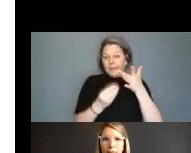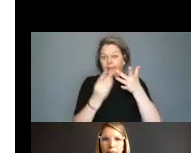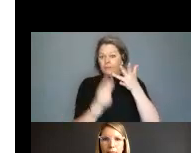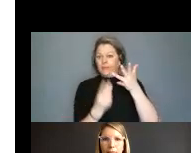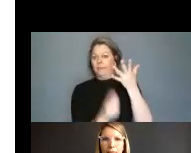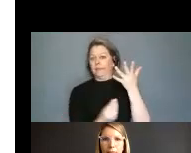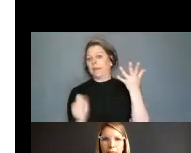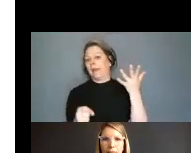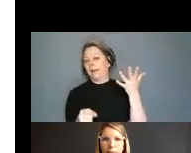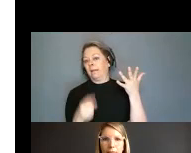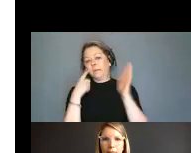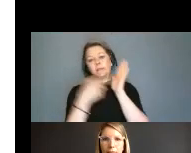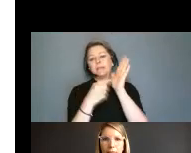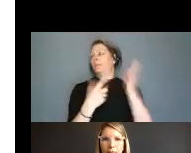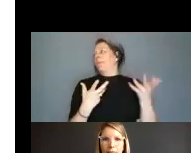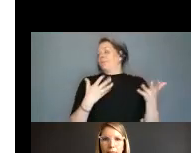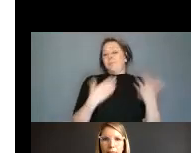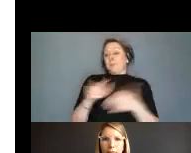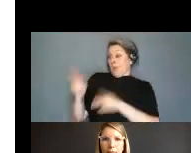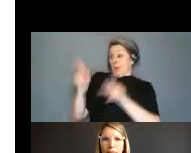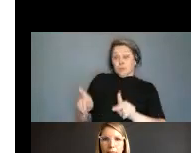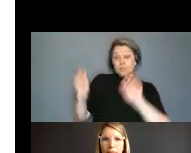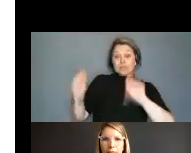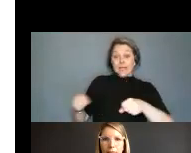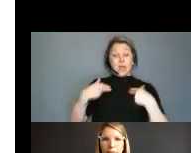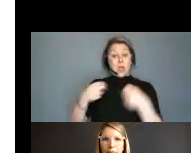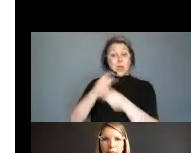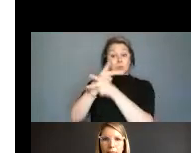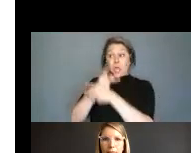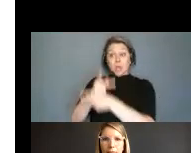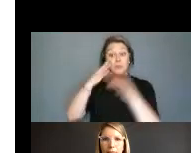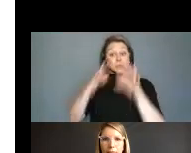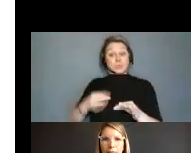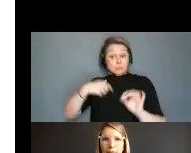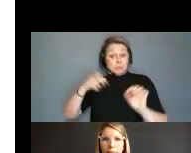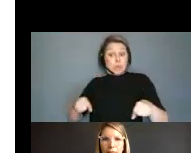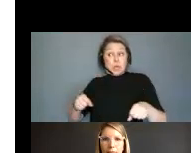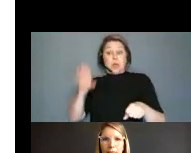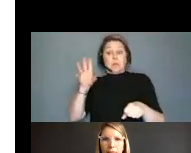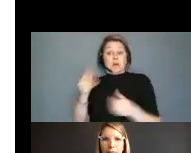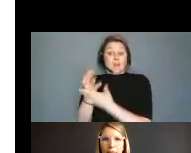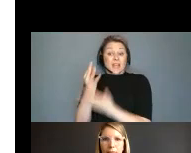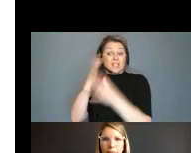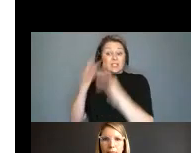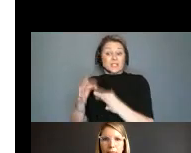example, someone could have the ability to make personal healthcare decisions, but maybe not some financial decisions.